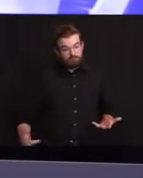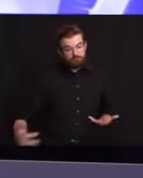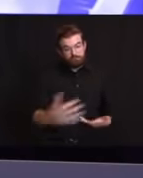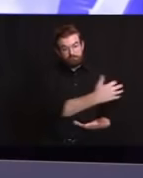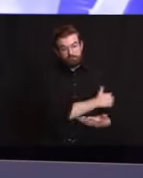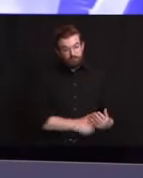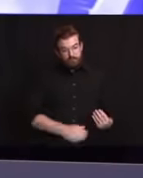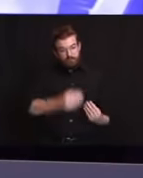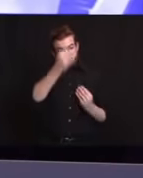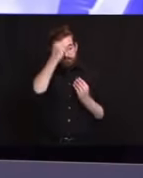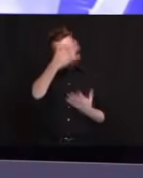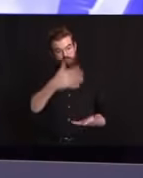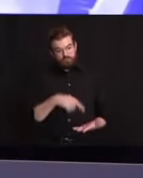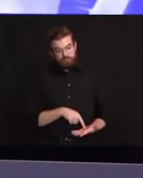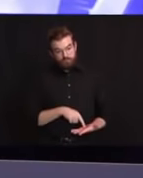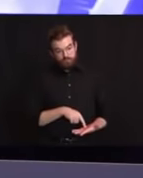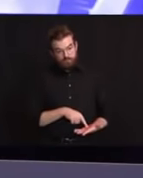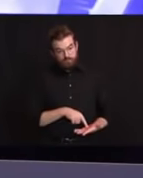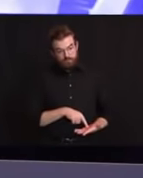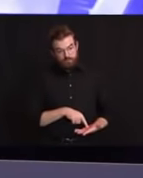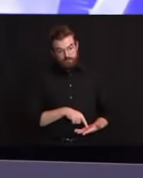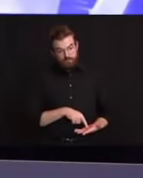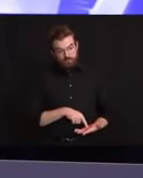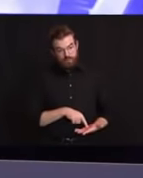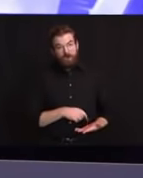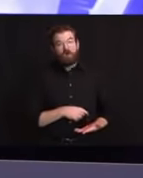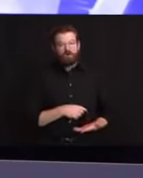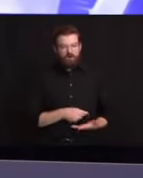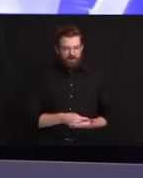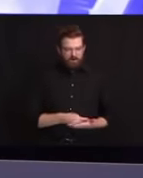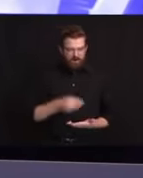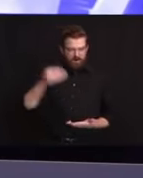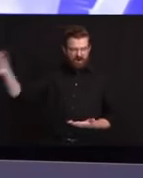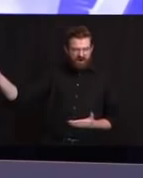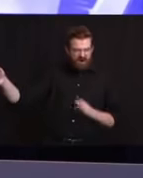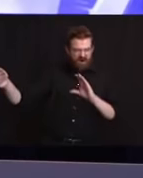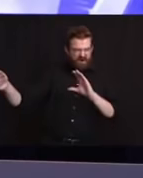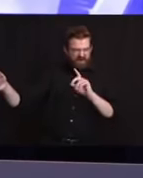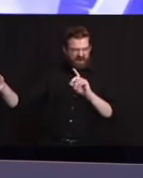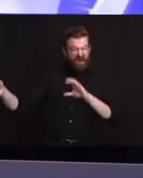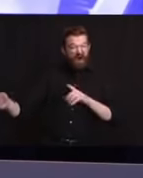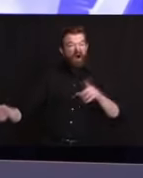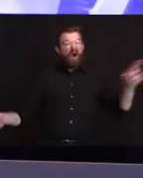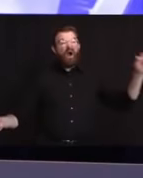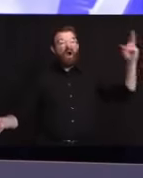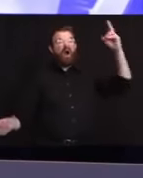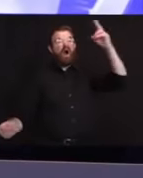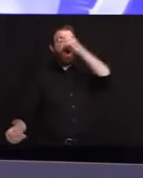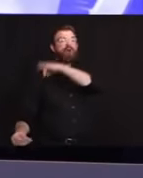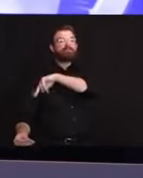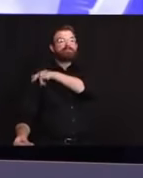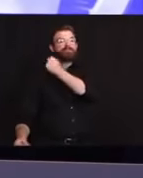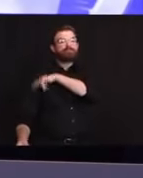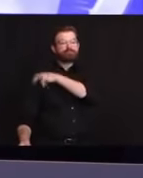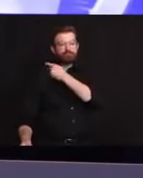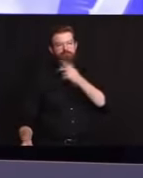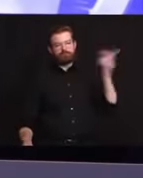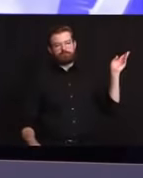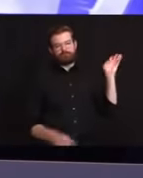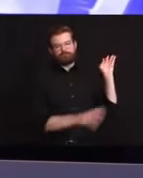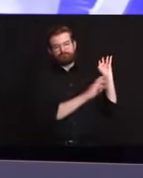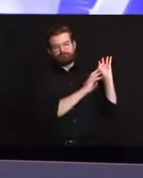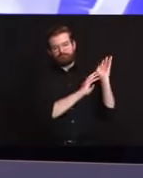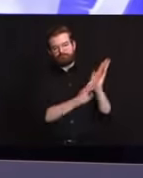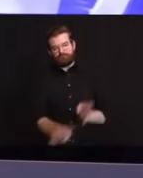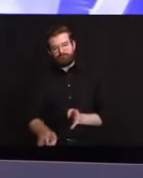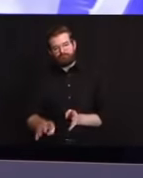currently, that the hospitals currently give to the portal. And we found that